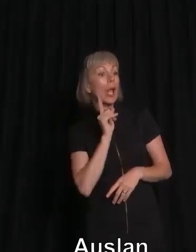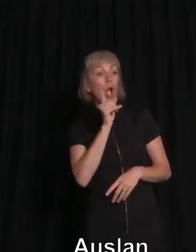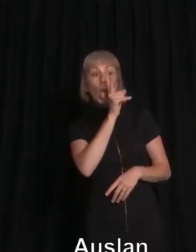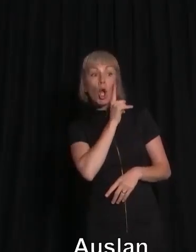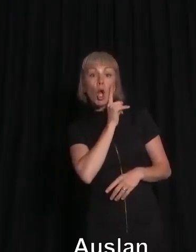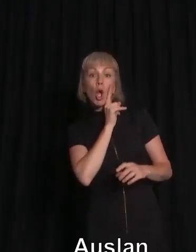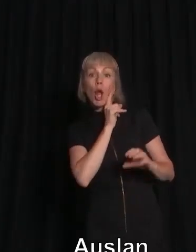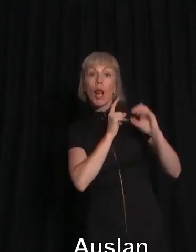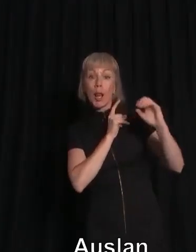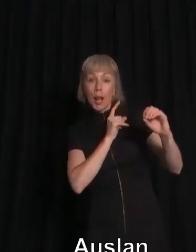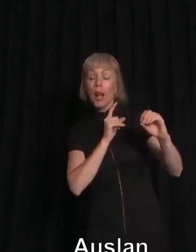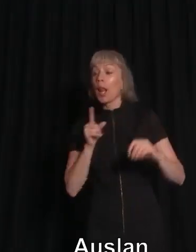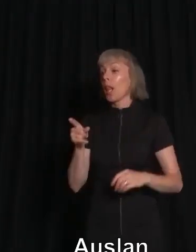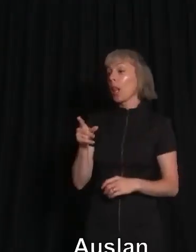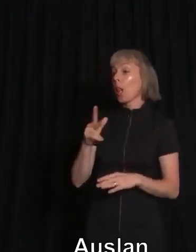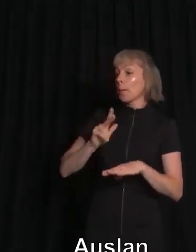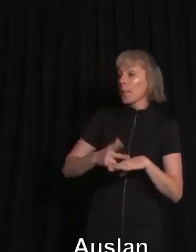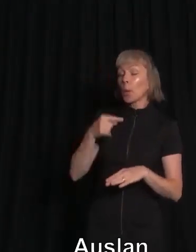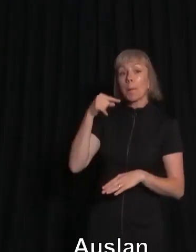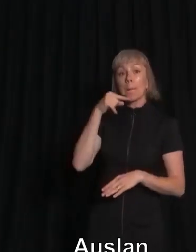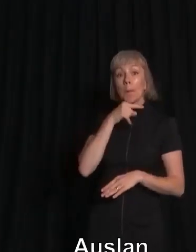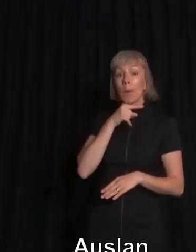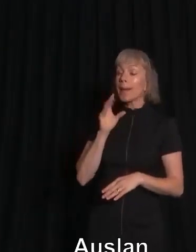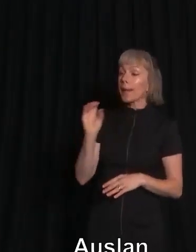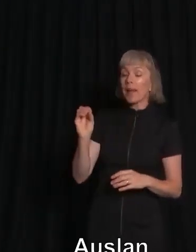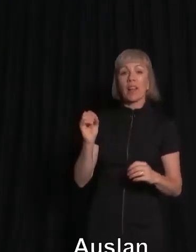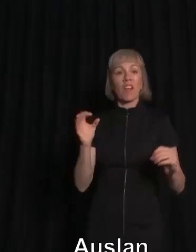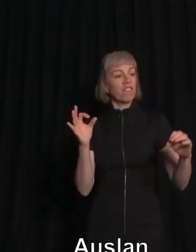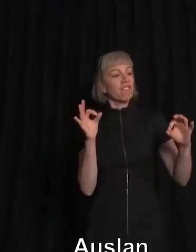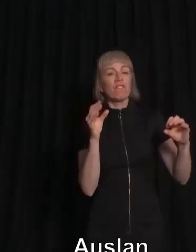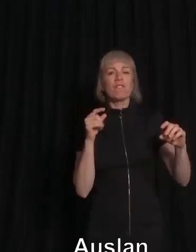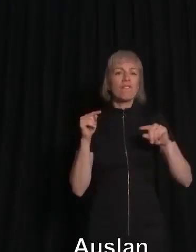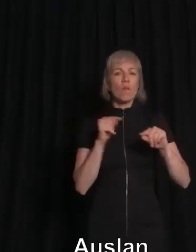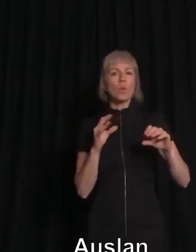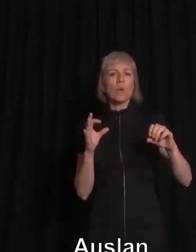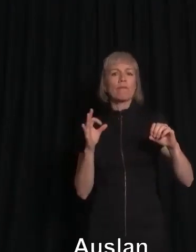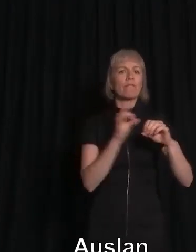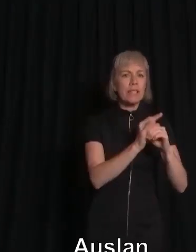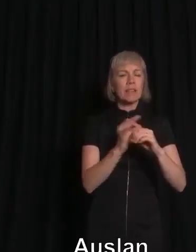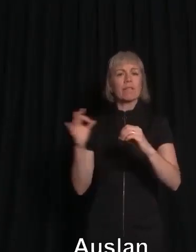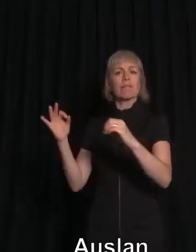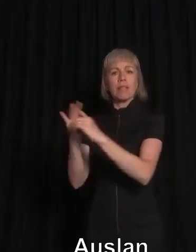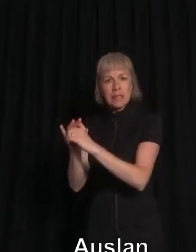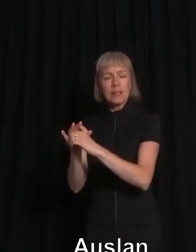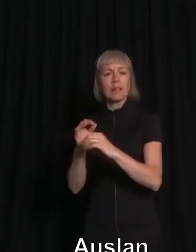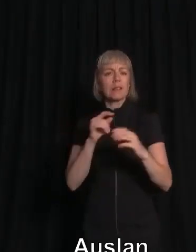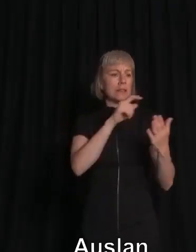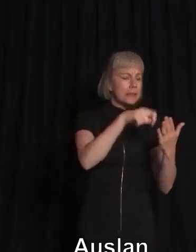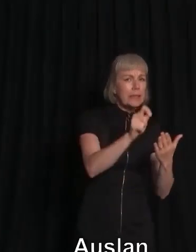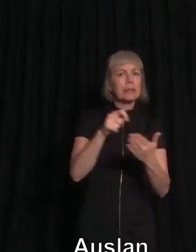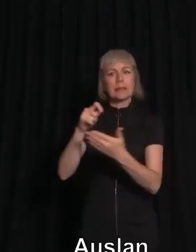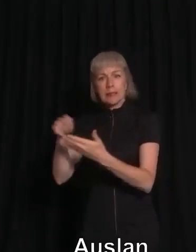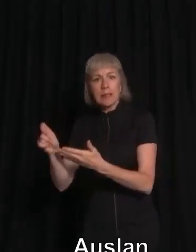have to make them fit. And I just want to add to those comments and say that respect for our diversity